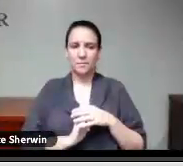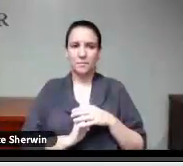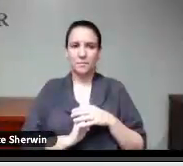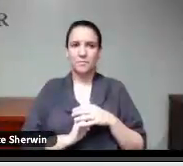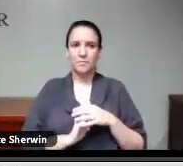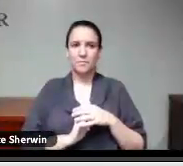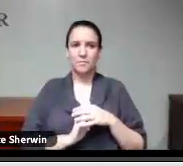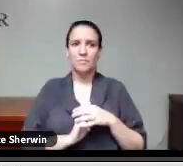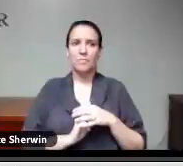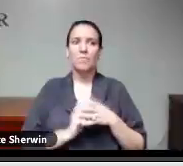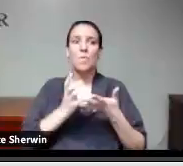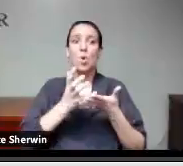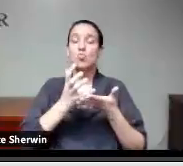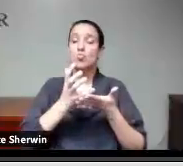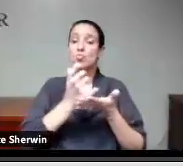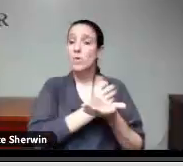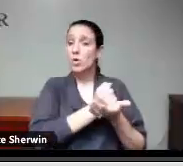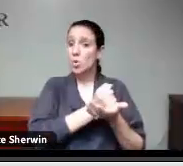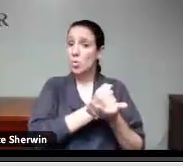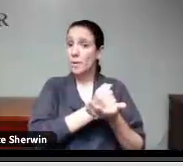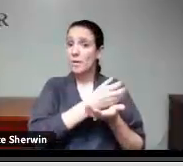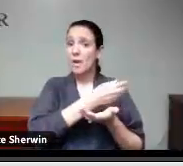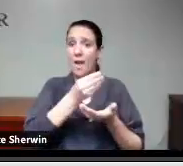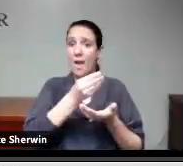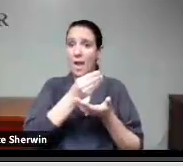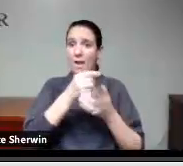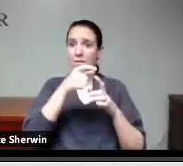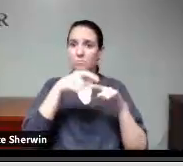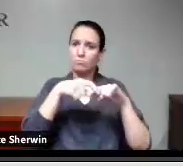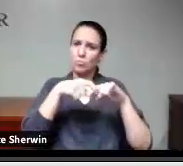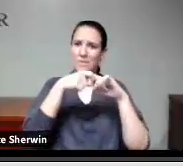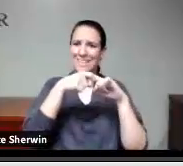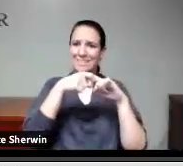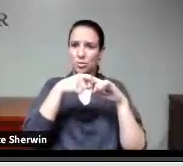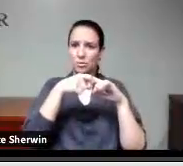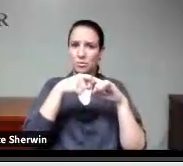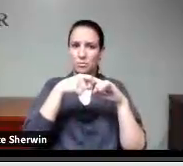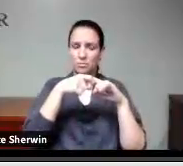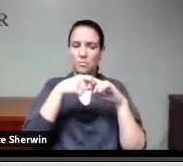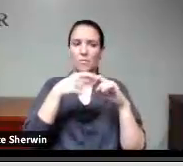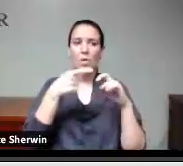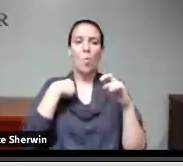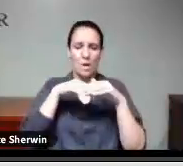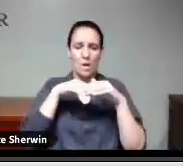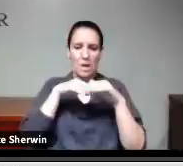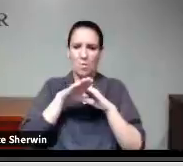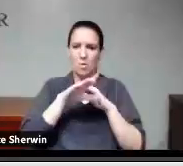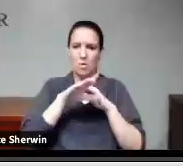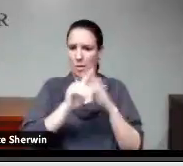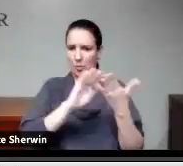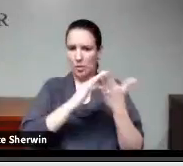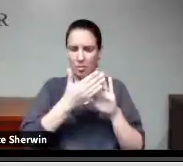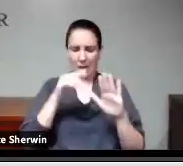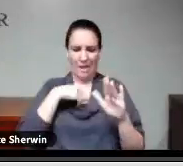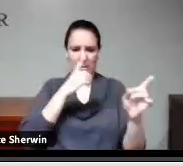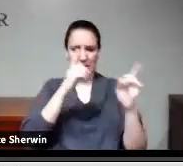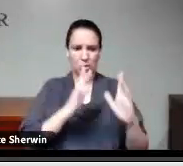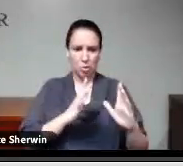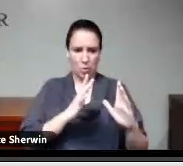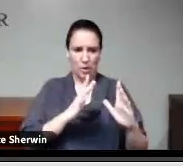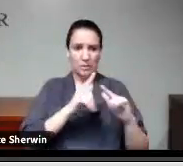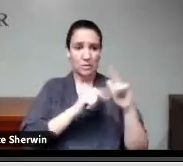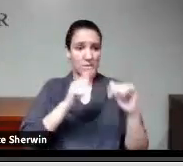and retention. I'll start with recruitment and retention. When I first came into the library community, I was the director of